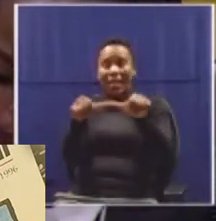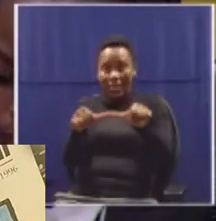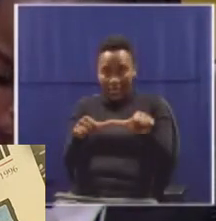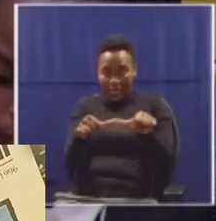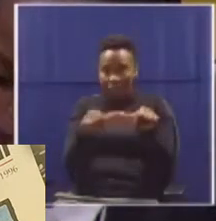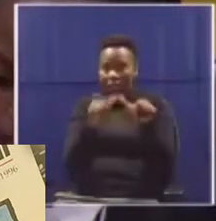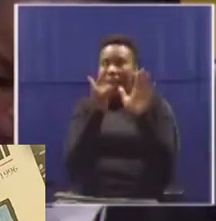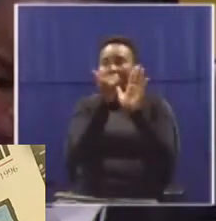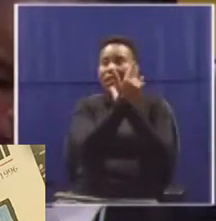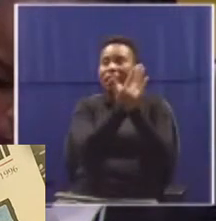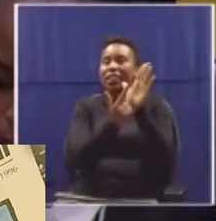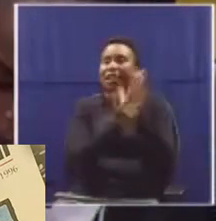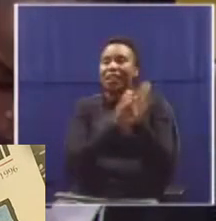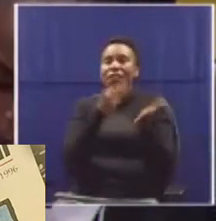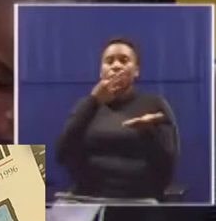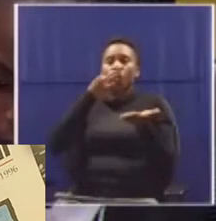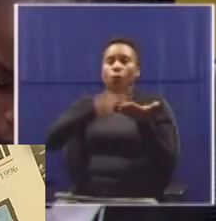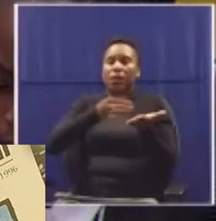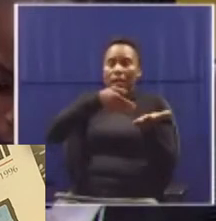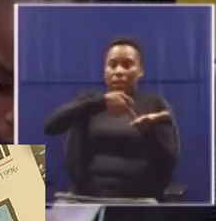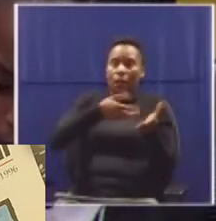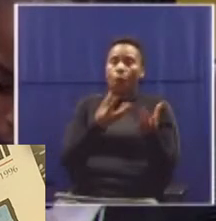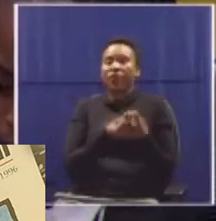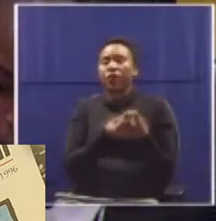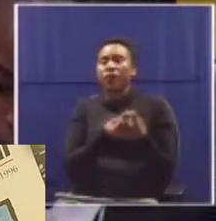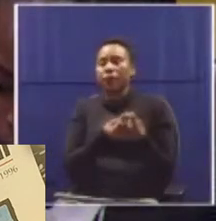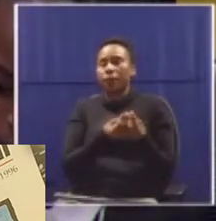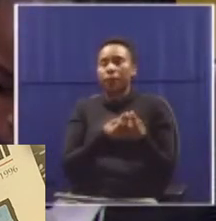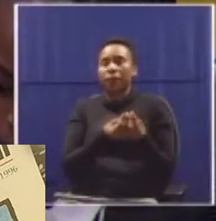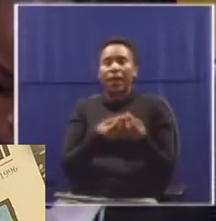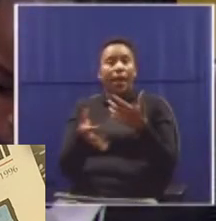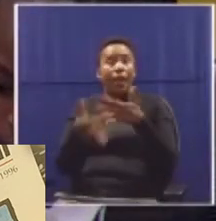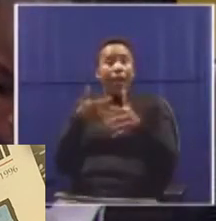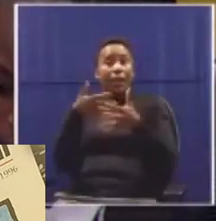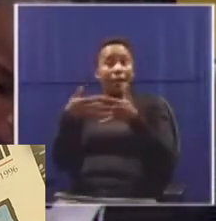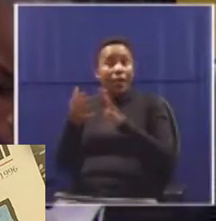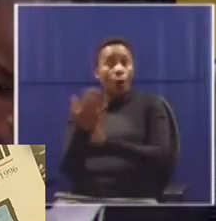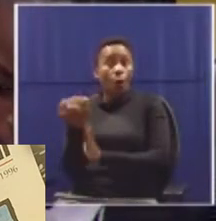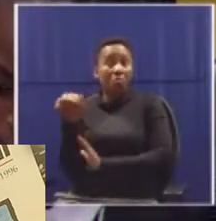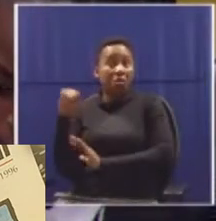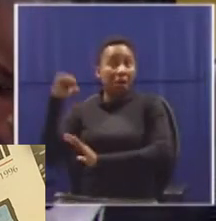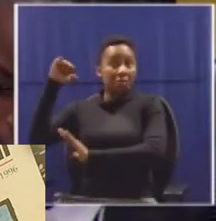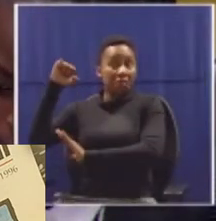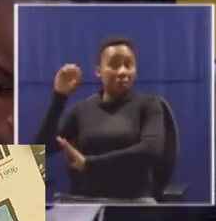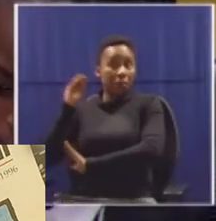legislative proposal are there any objections